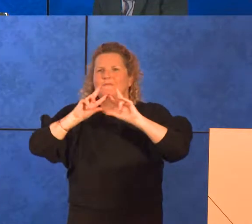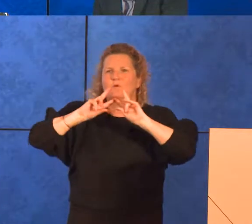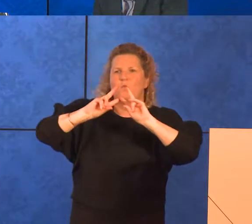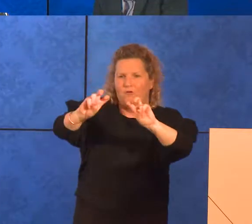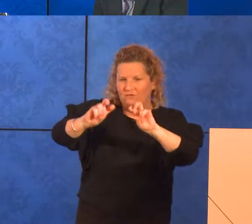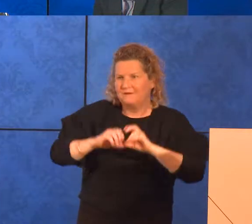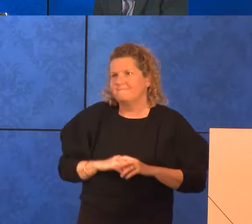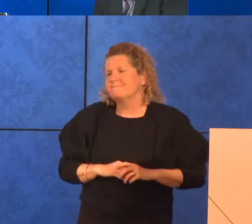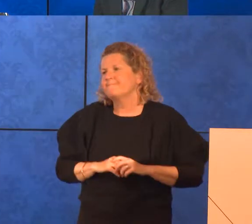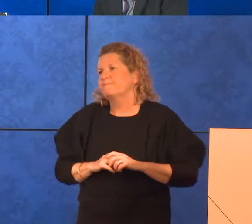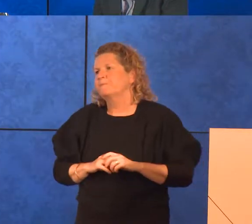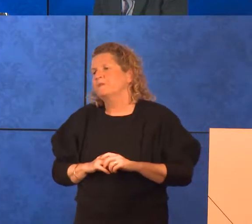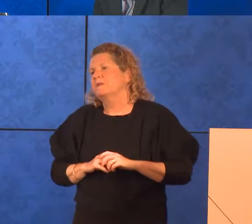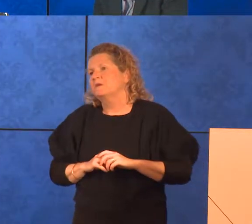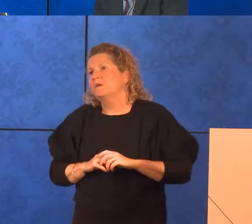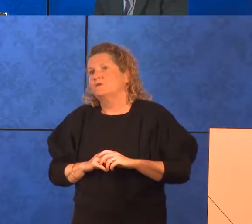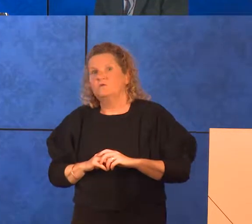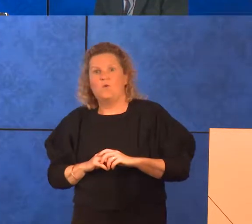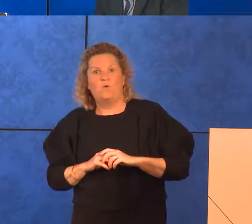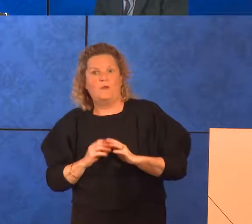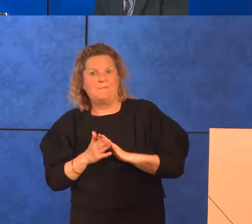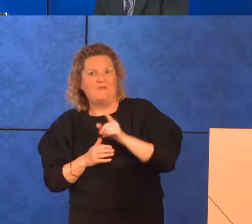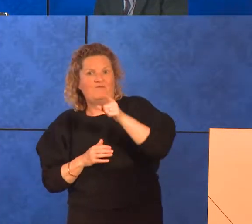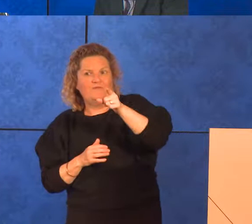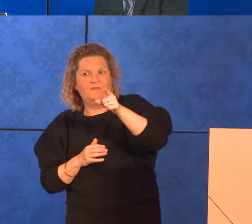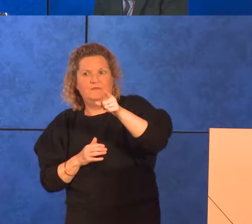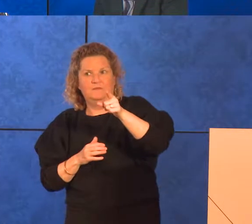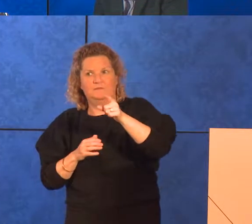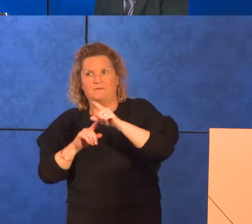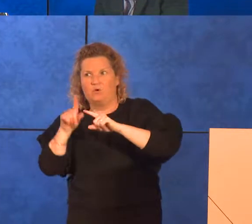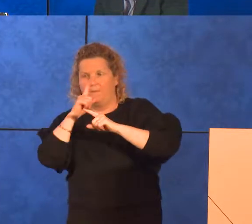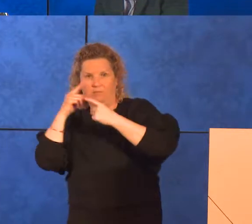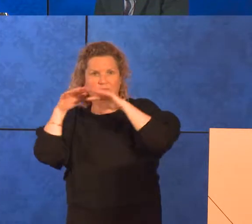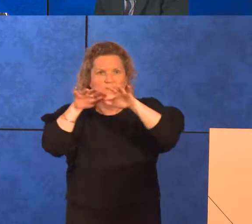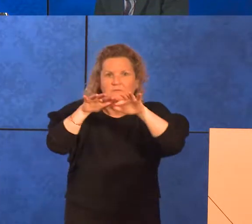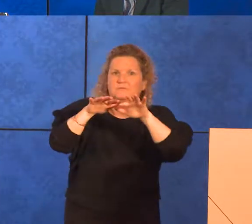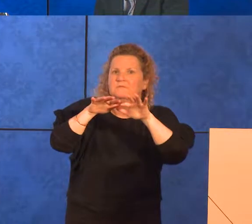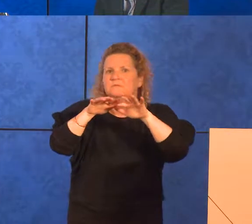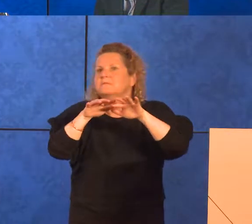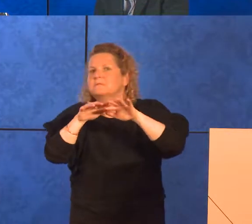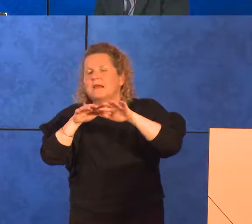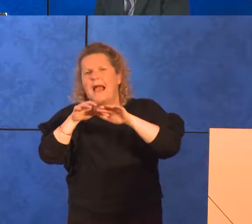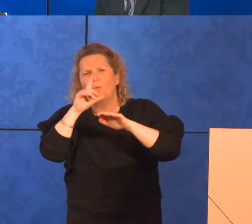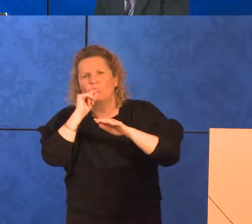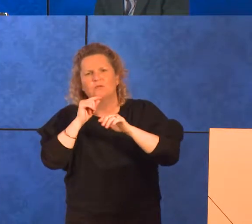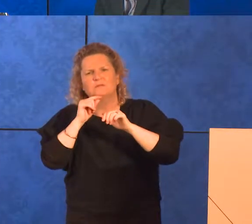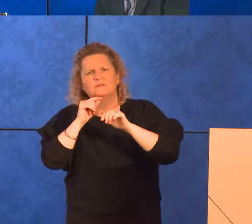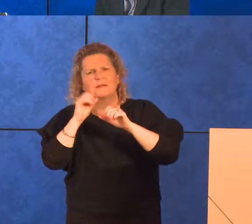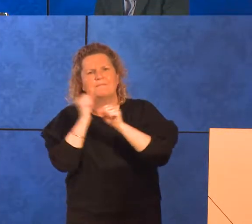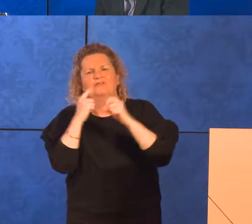and therefore attracted, the most attention and the most capacity to really result in